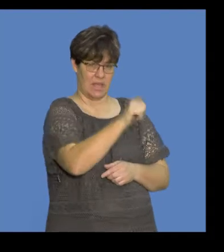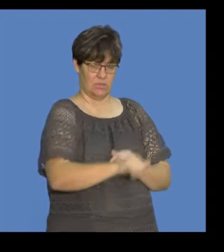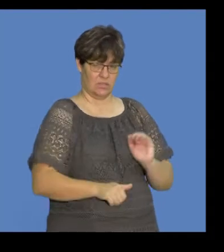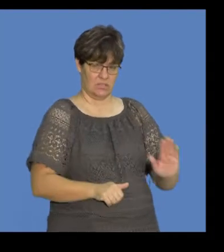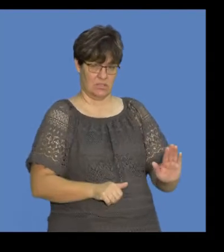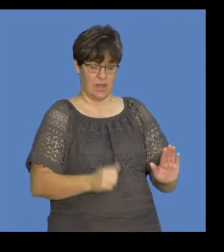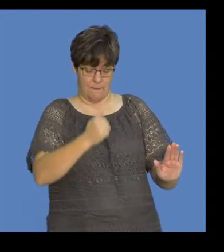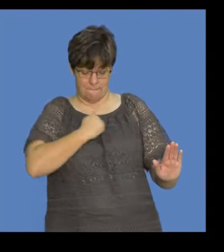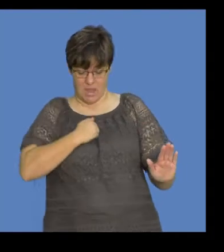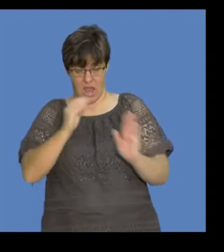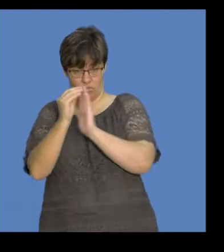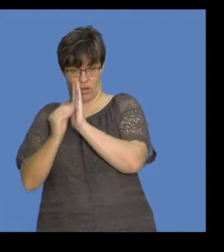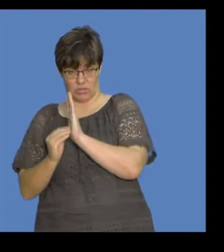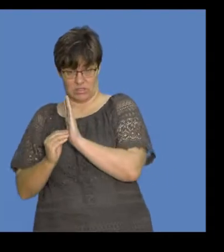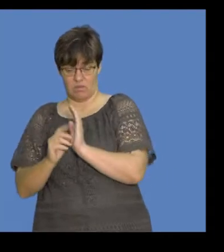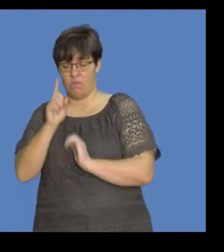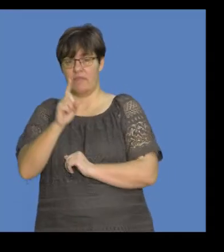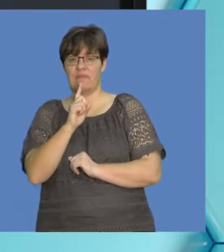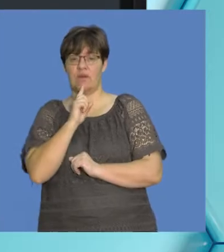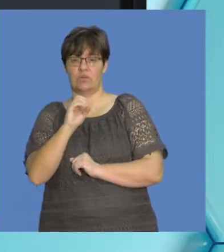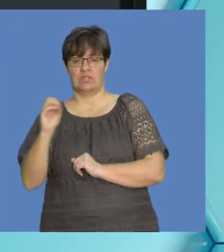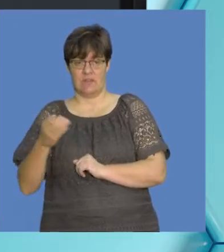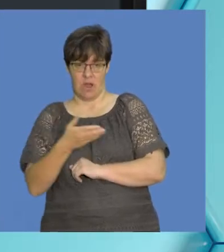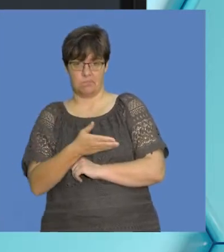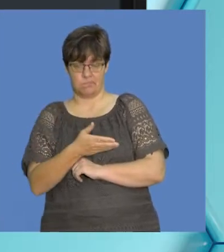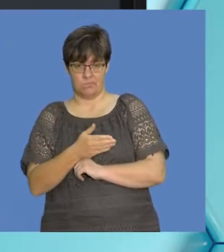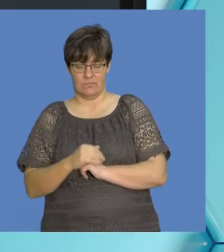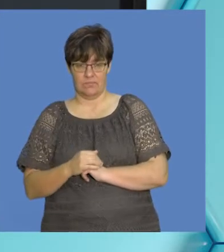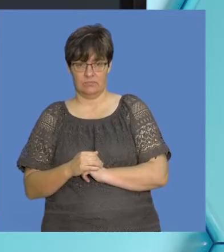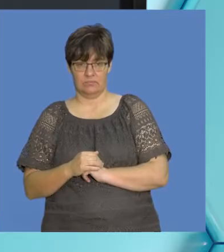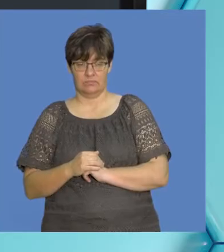to our records, we have 1,000 Rand. If we